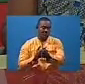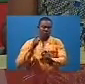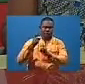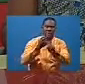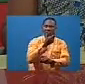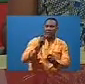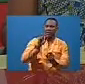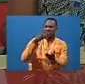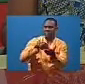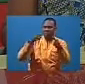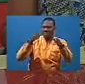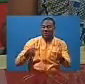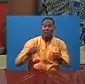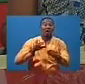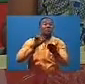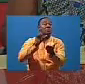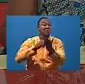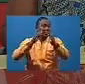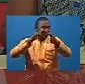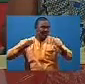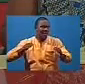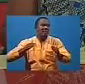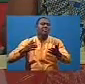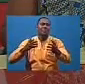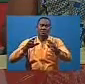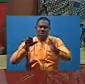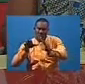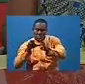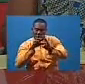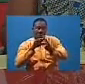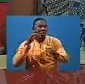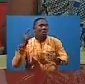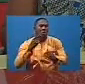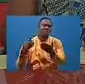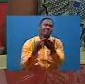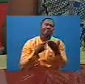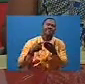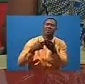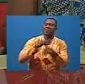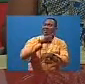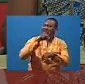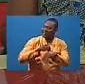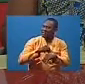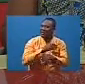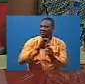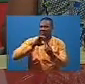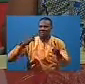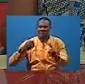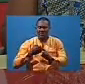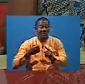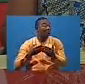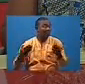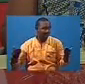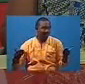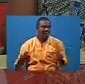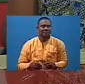award journalists and media institutions who have provided coverage for issues on natural issues on natural resource